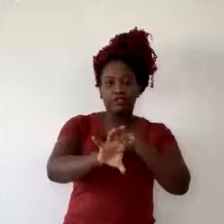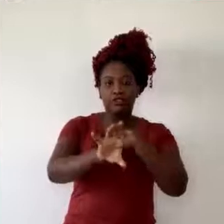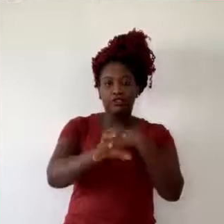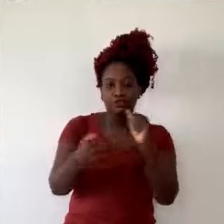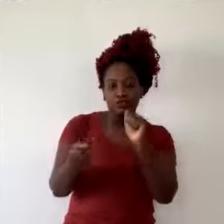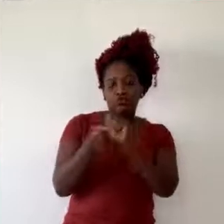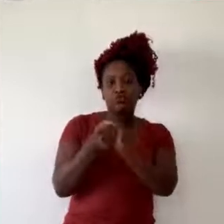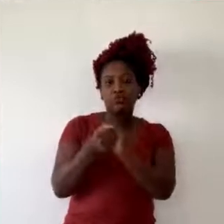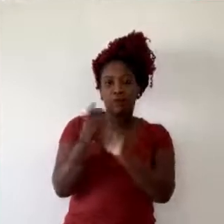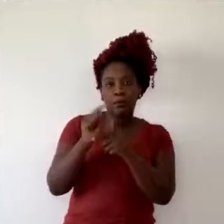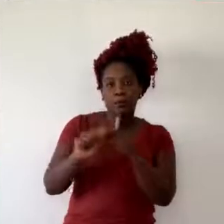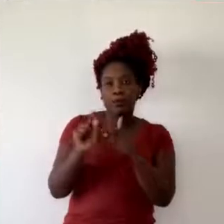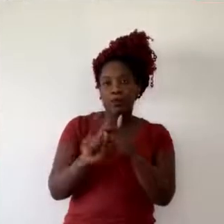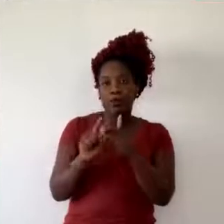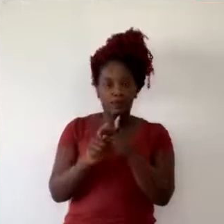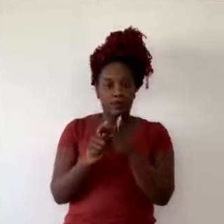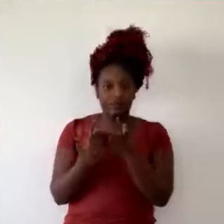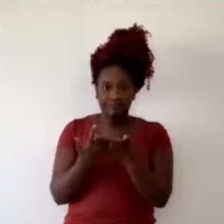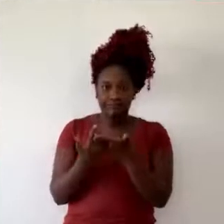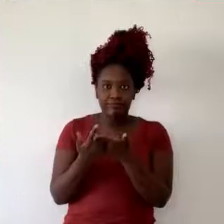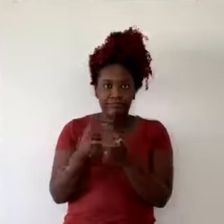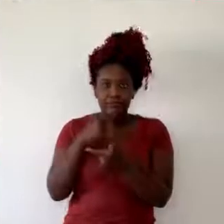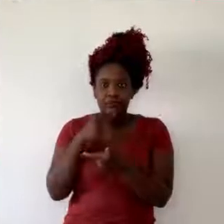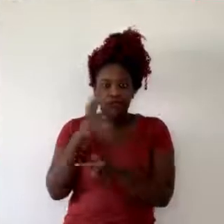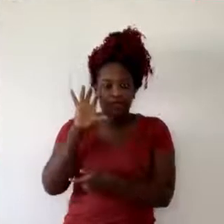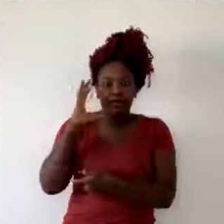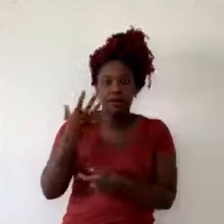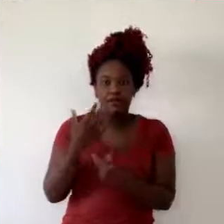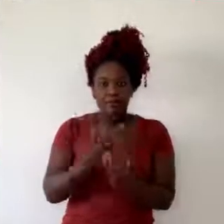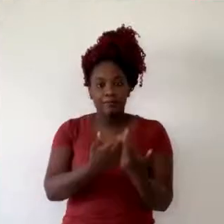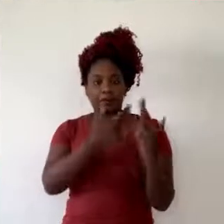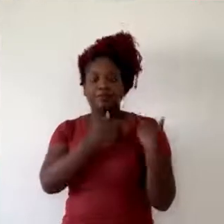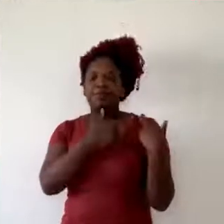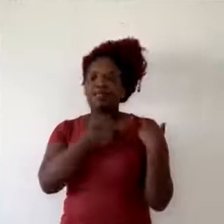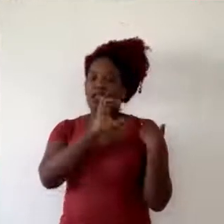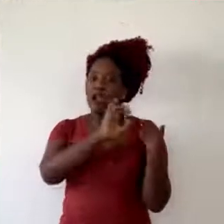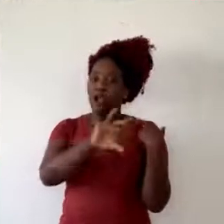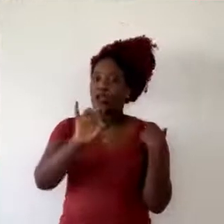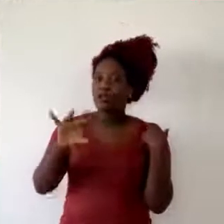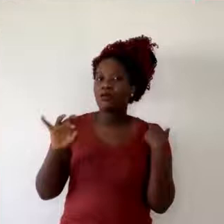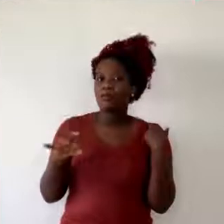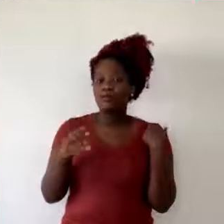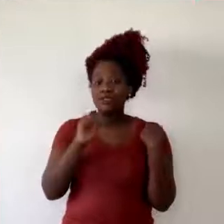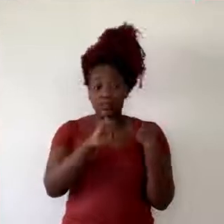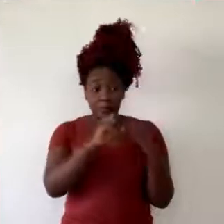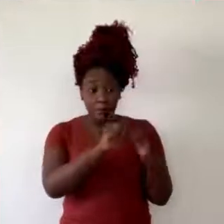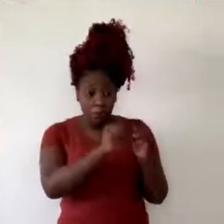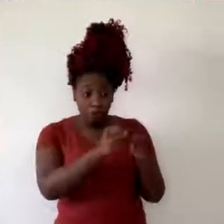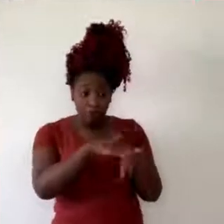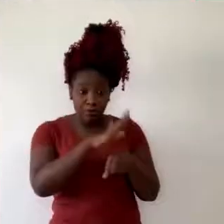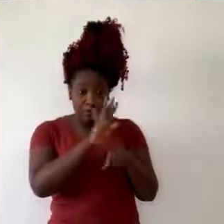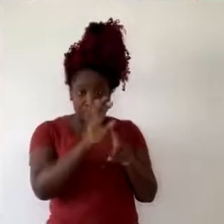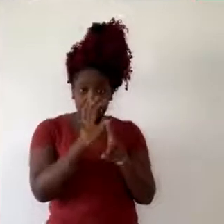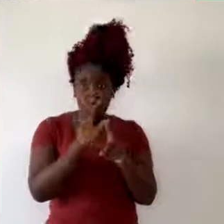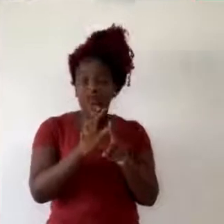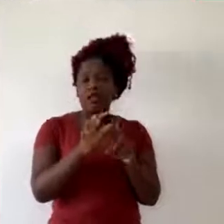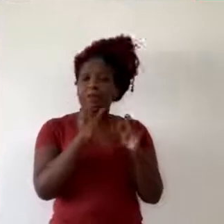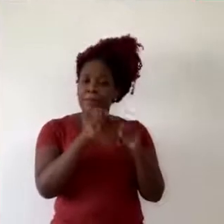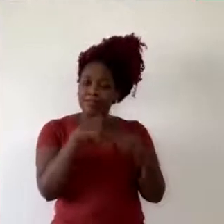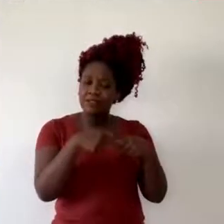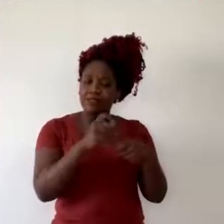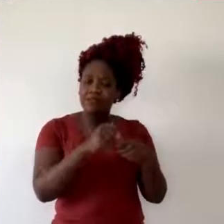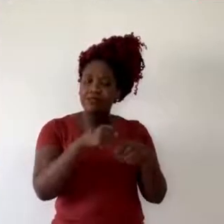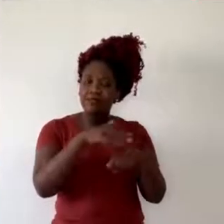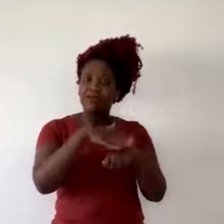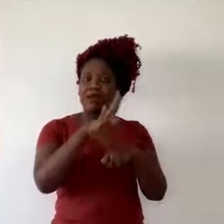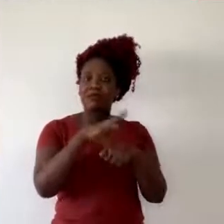are not going to see ourselves as part of the solution. We all have a responsibility, and those who can do more should do